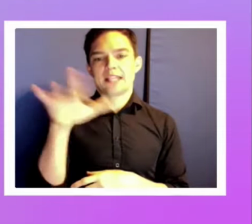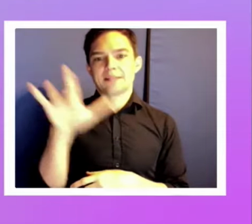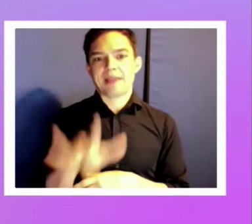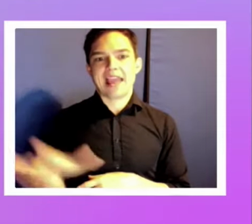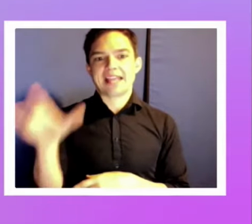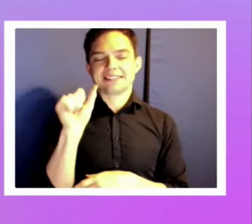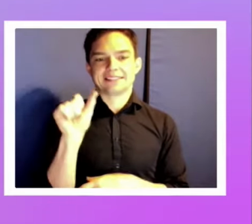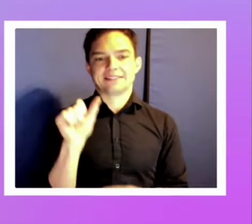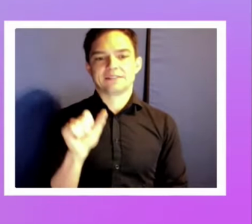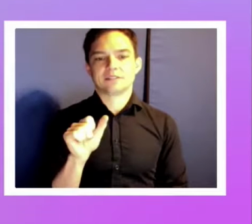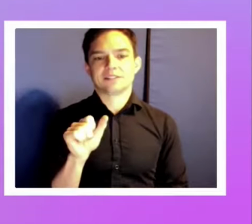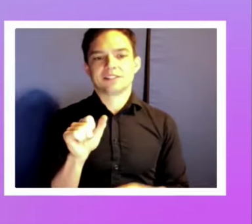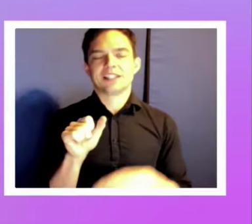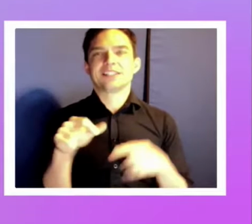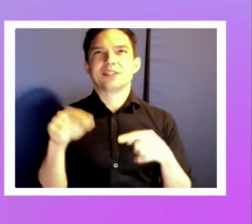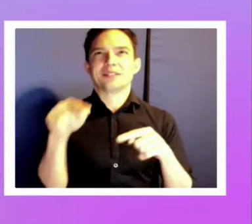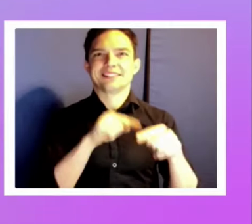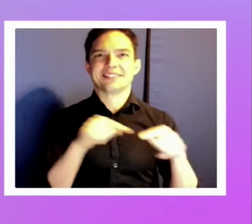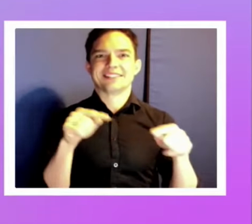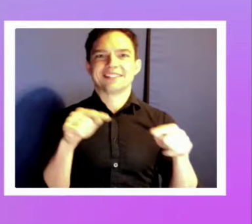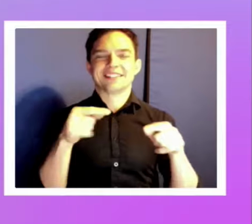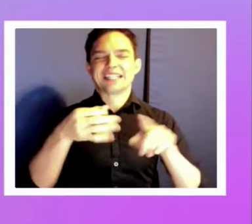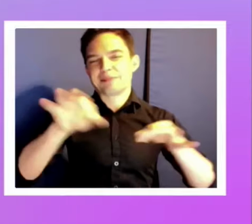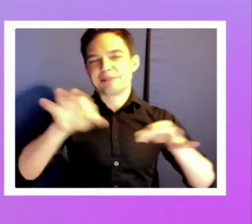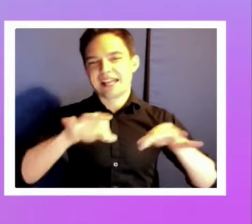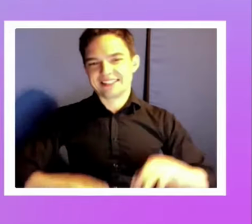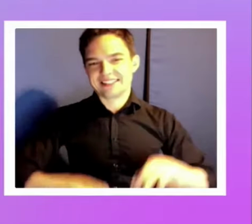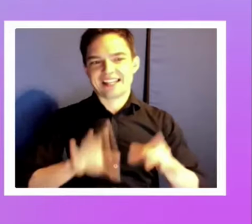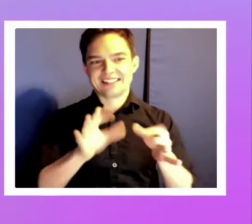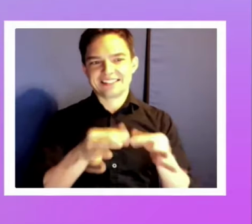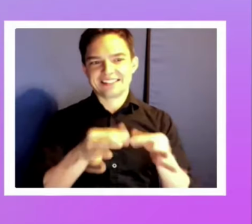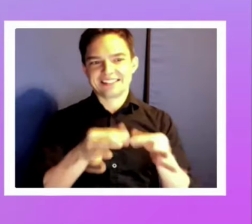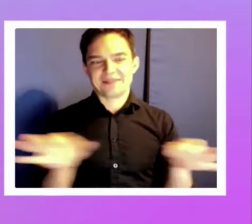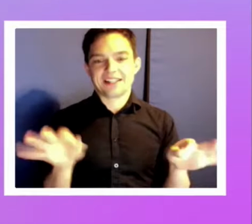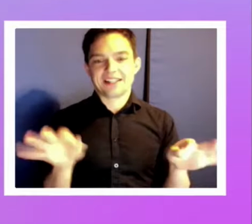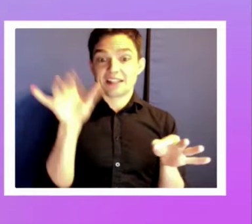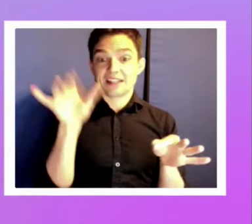that statement a little bit, what this is looking for is this is the